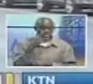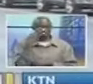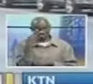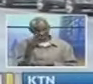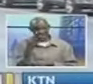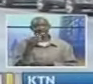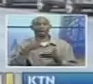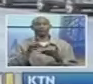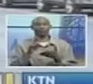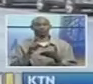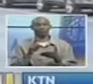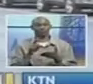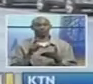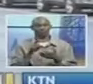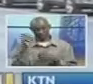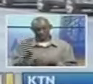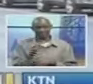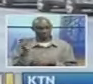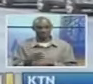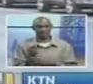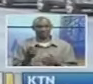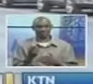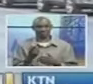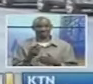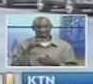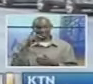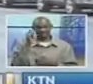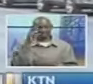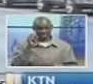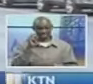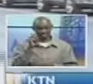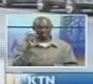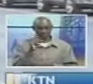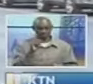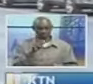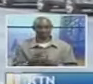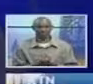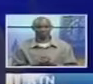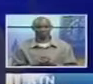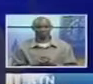are approved in a month. Denson Sarigo, KTN, Nairobi.